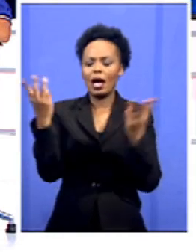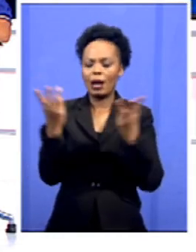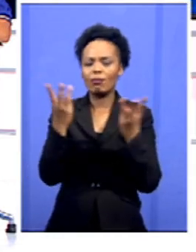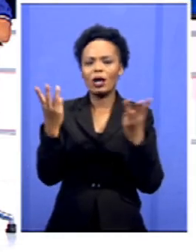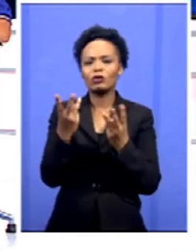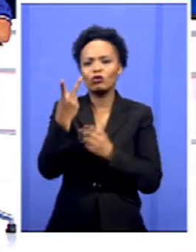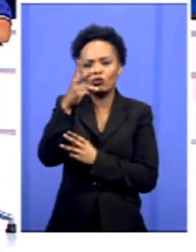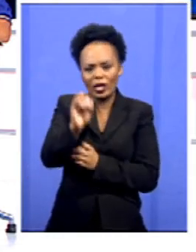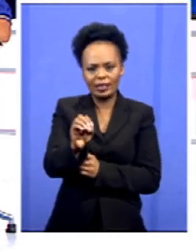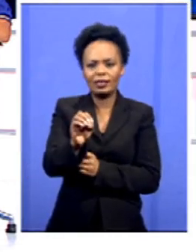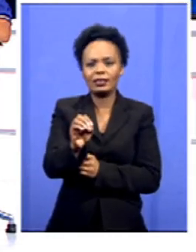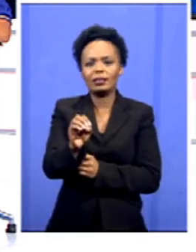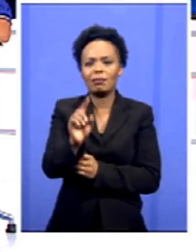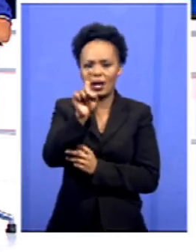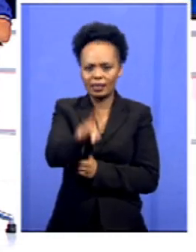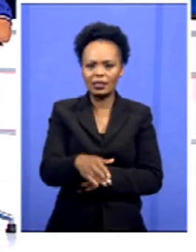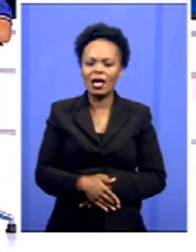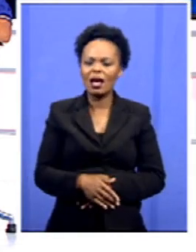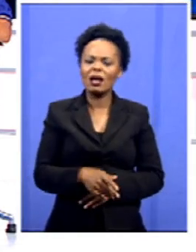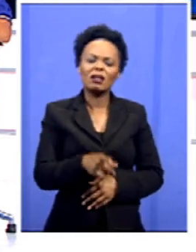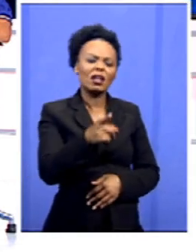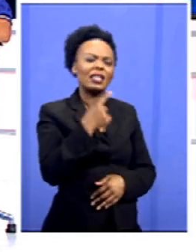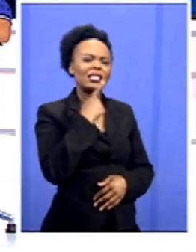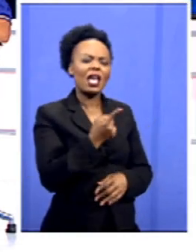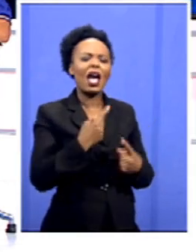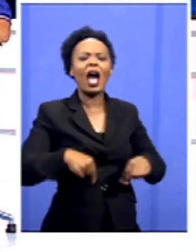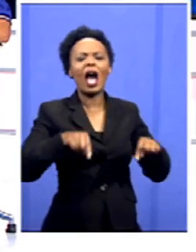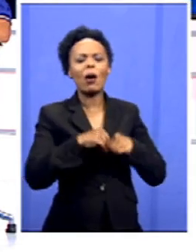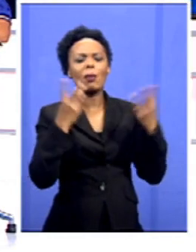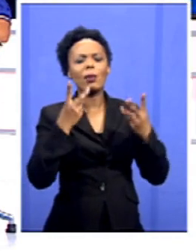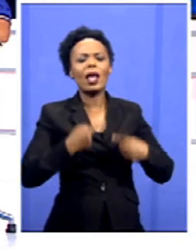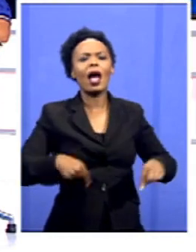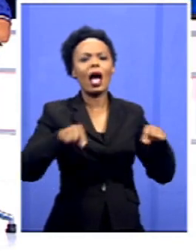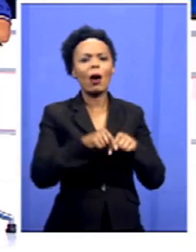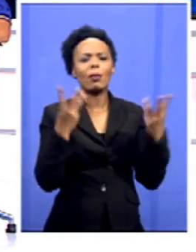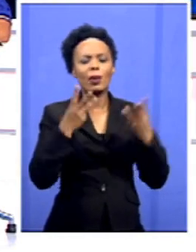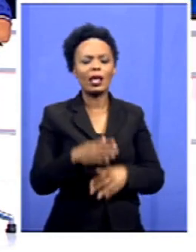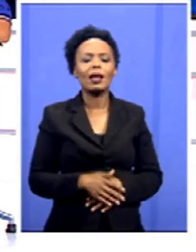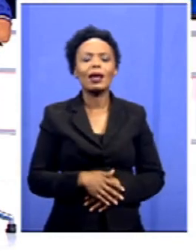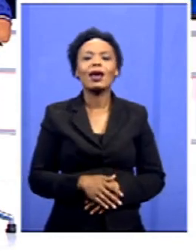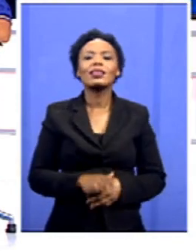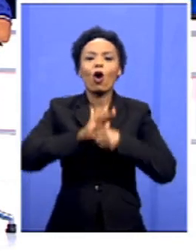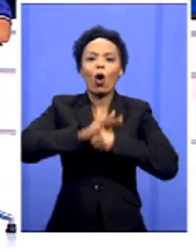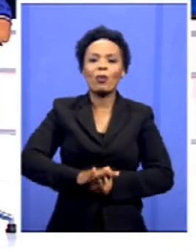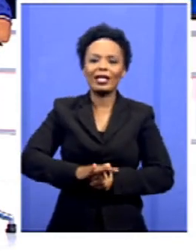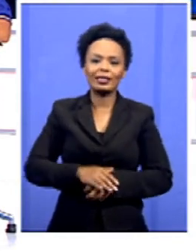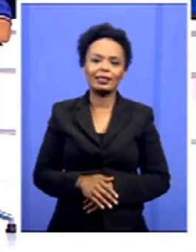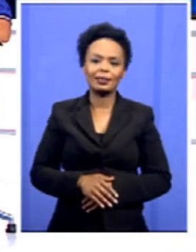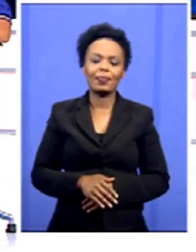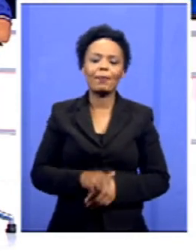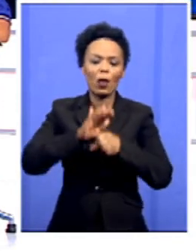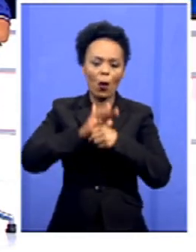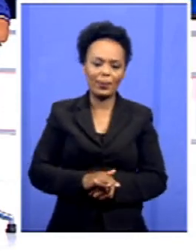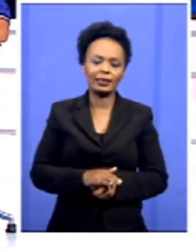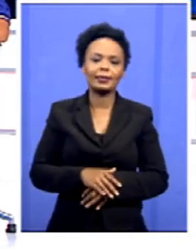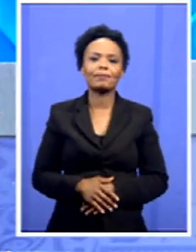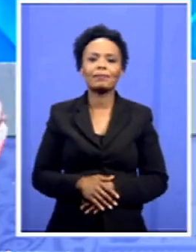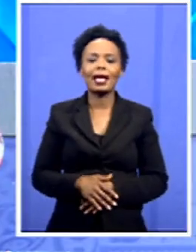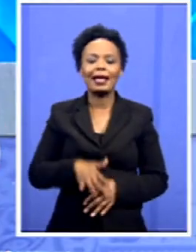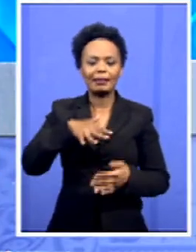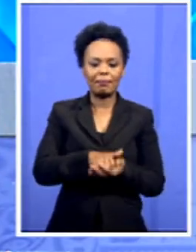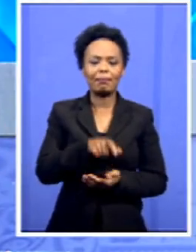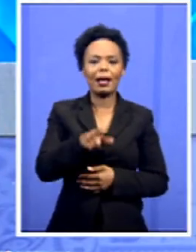of our people. So who's our people? The marginalized, the oppressed. Okay. Those are our people. All right, we'll